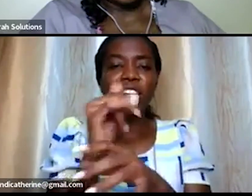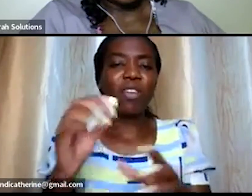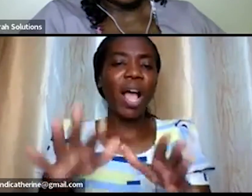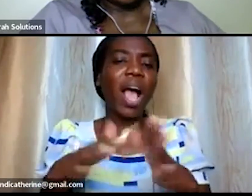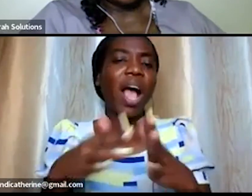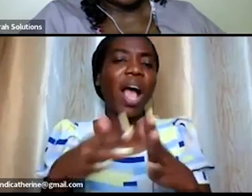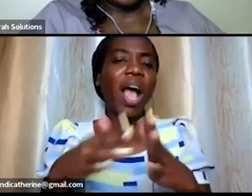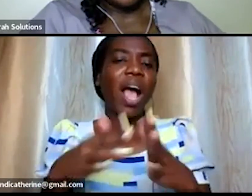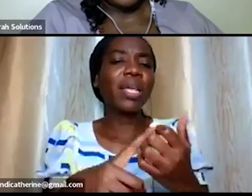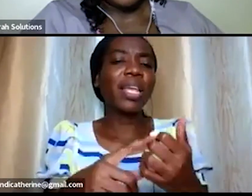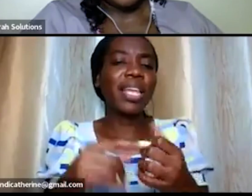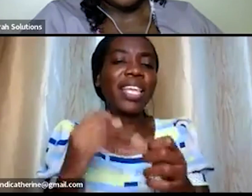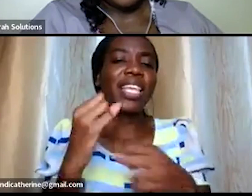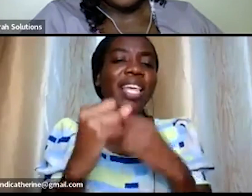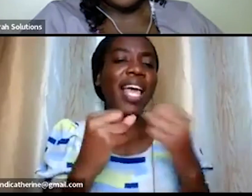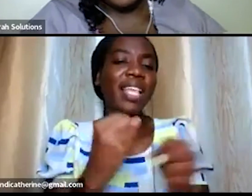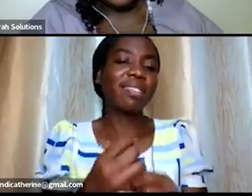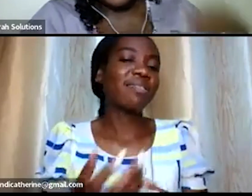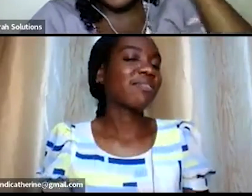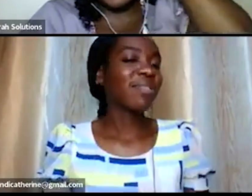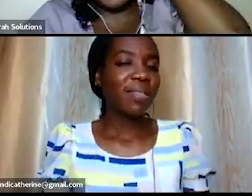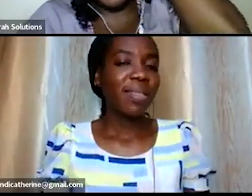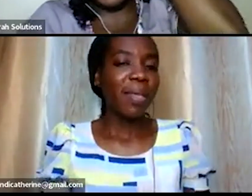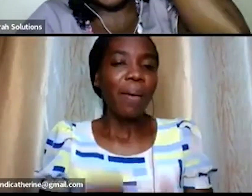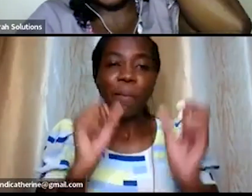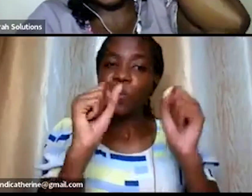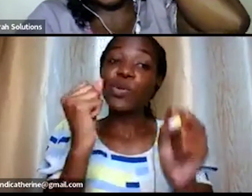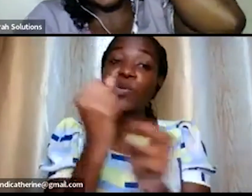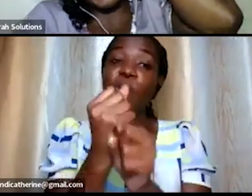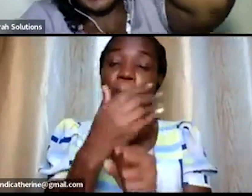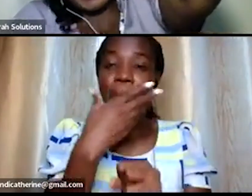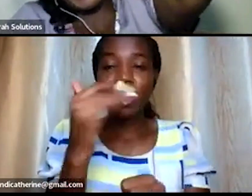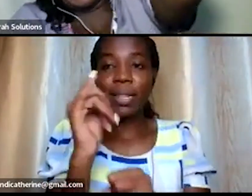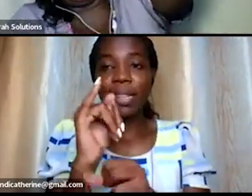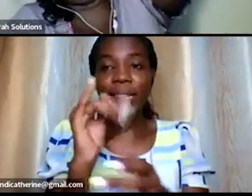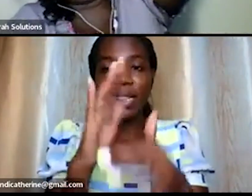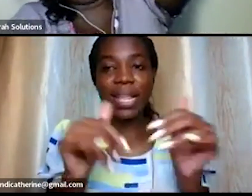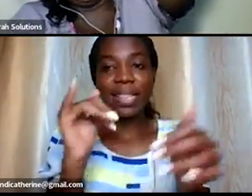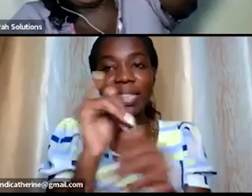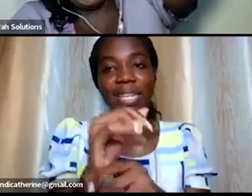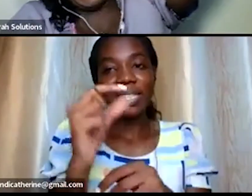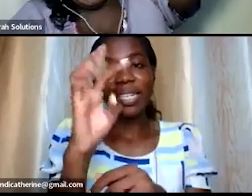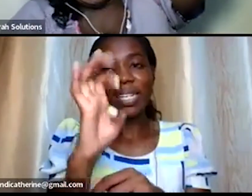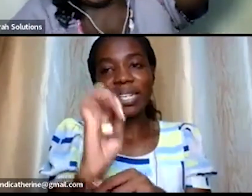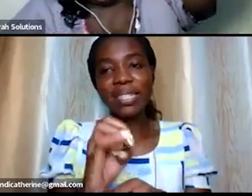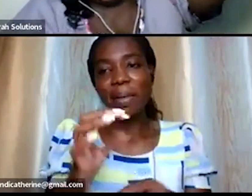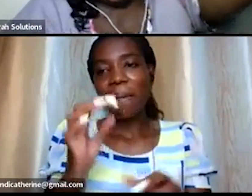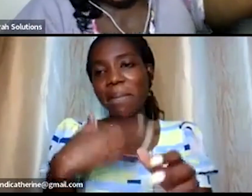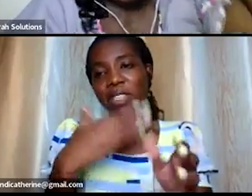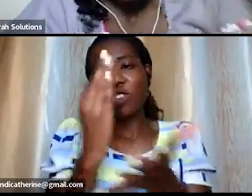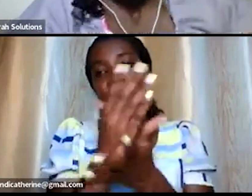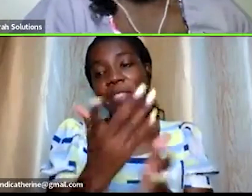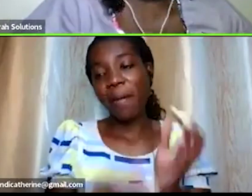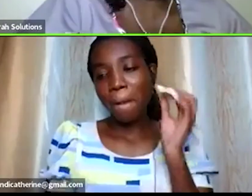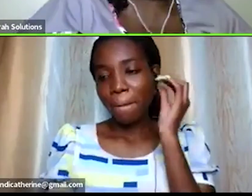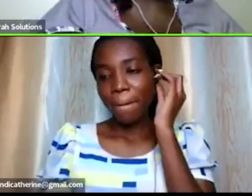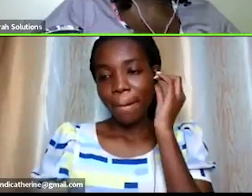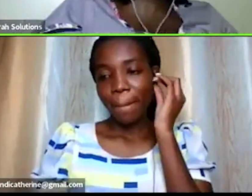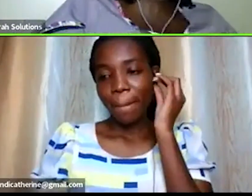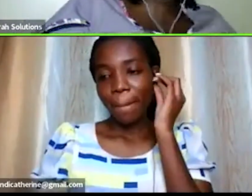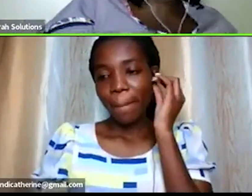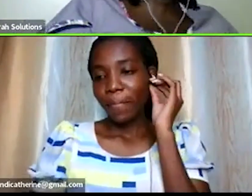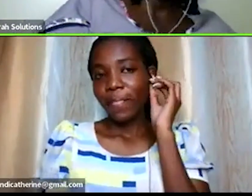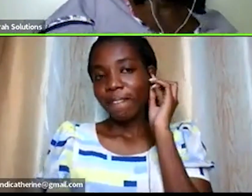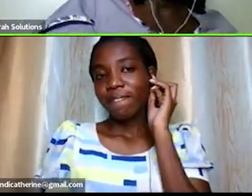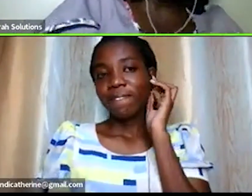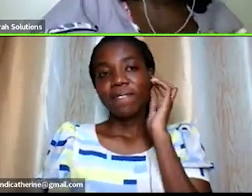years? Come on, you can do better than this. Grace, let me stop there. It's getting